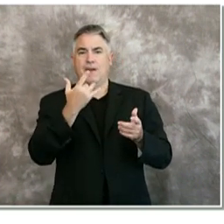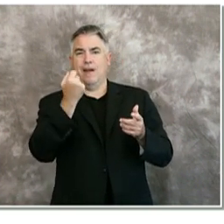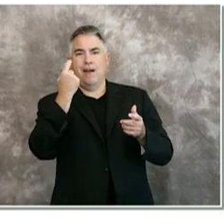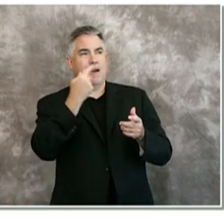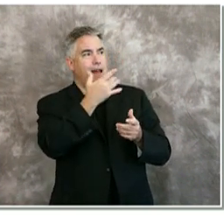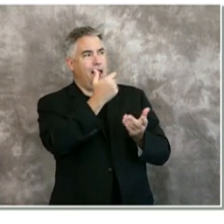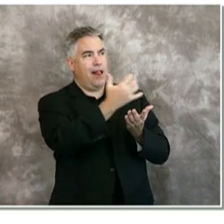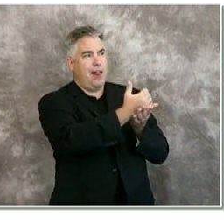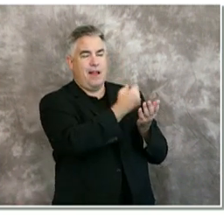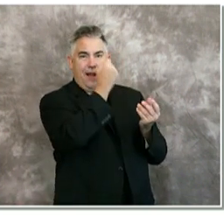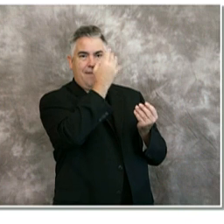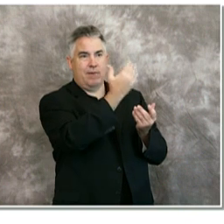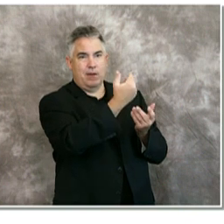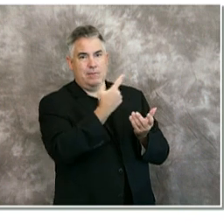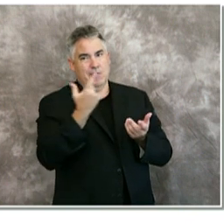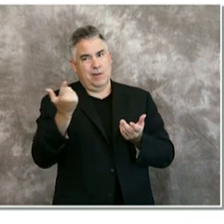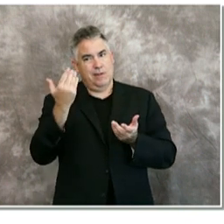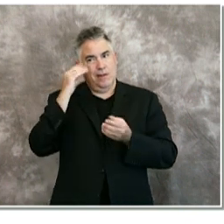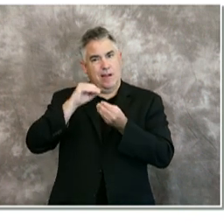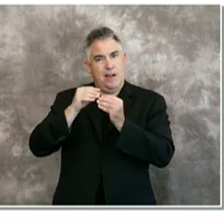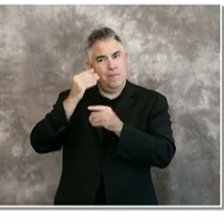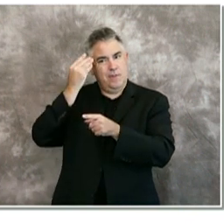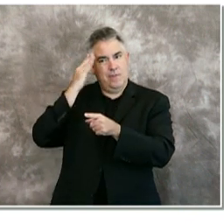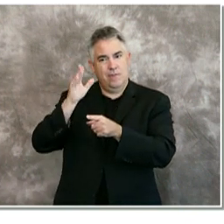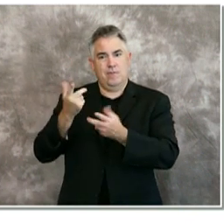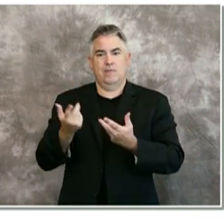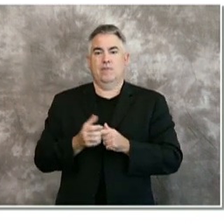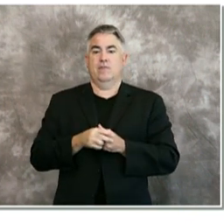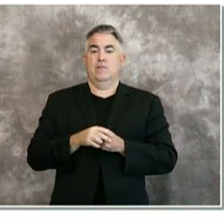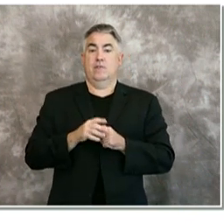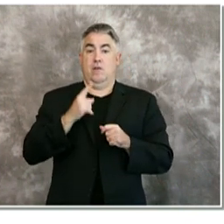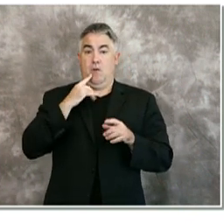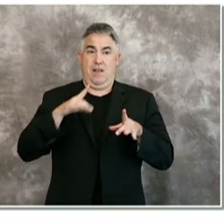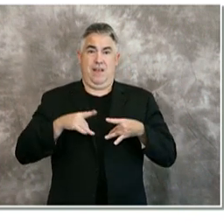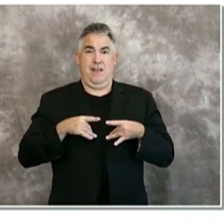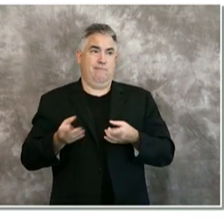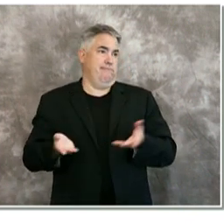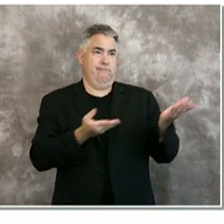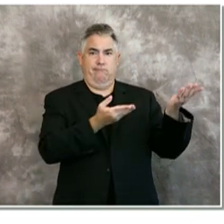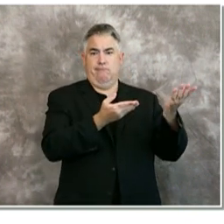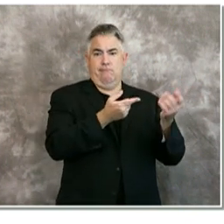Period of time after you see an increase in cases is when you're likely to see an increase in hospitalizations.